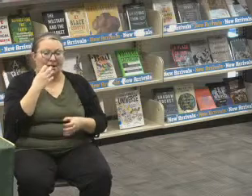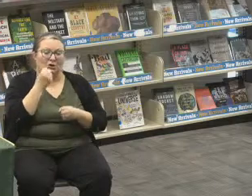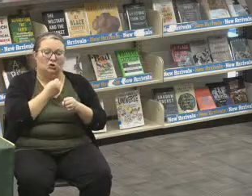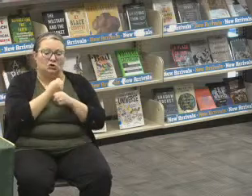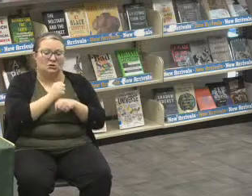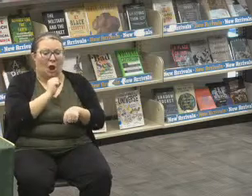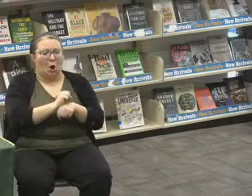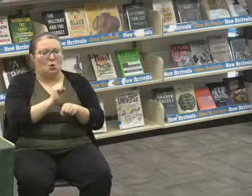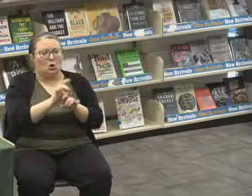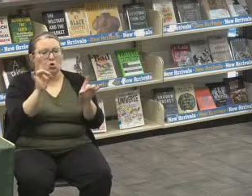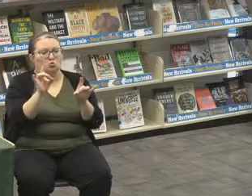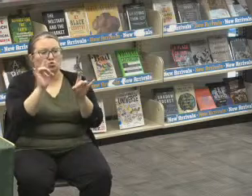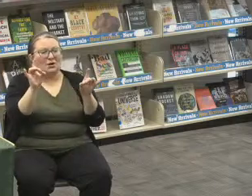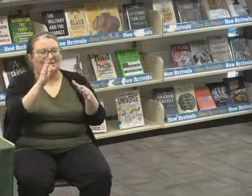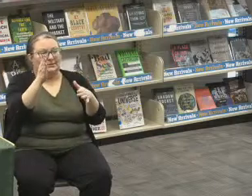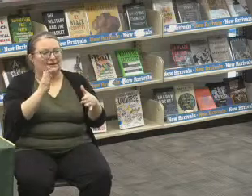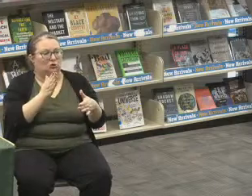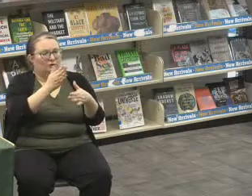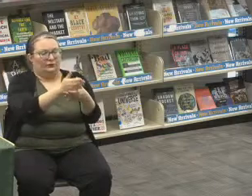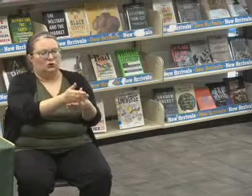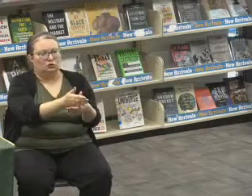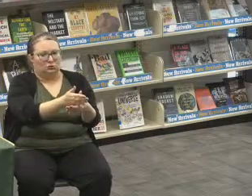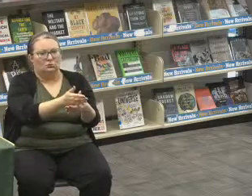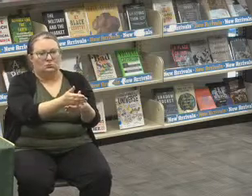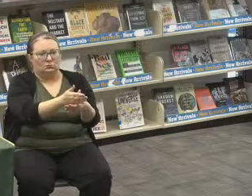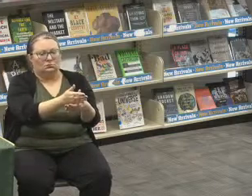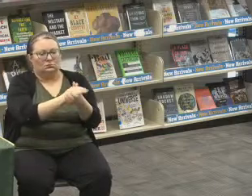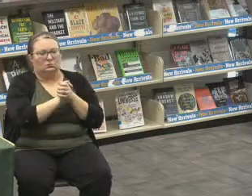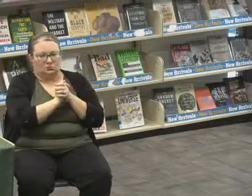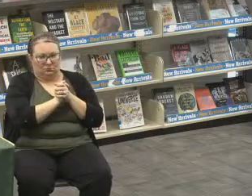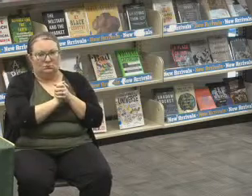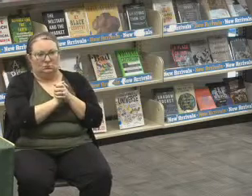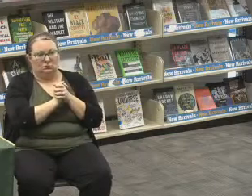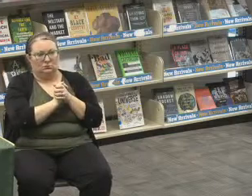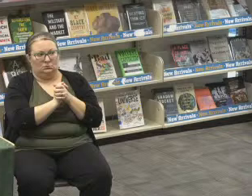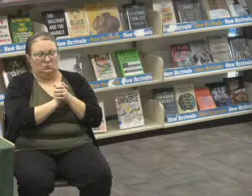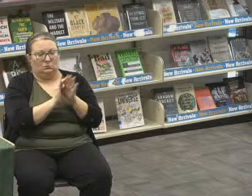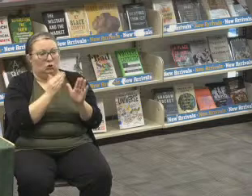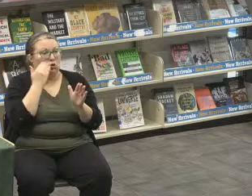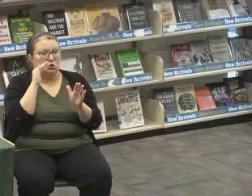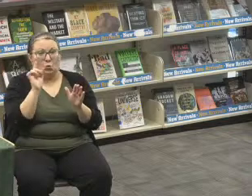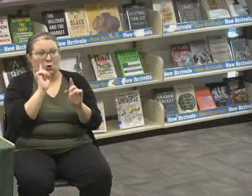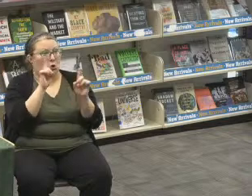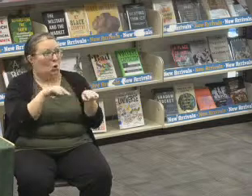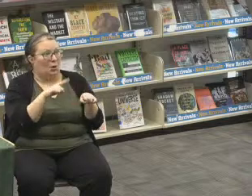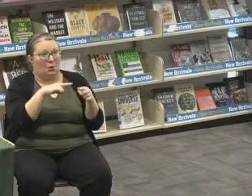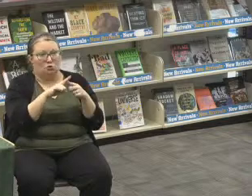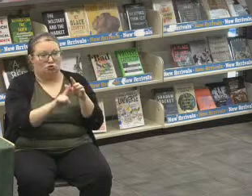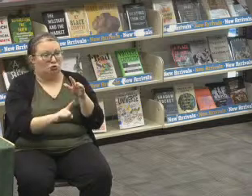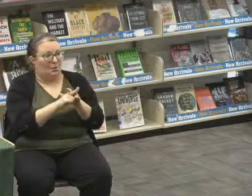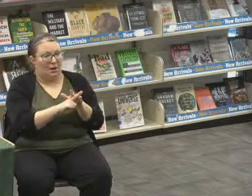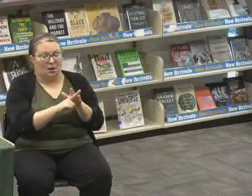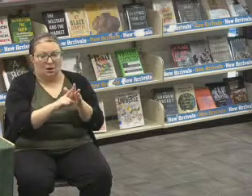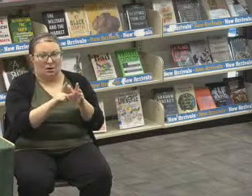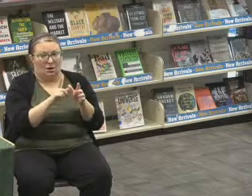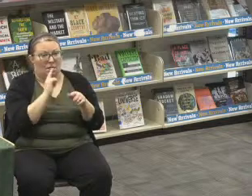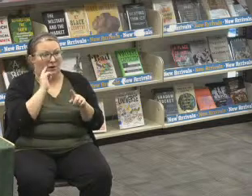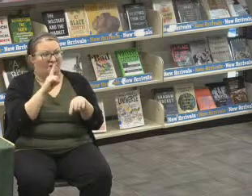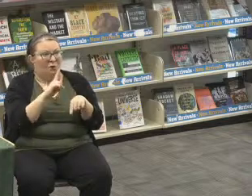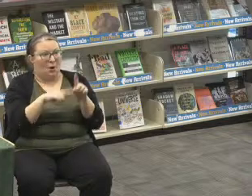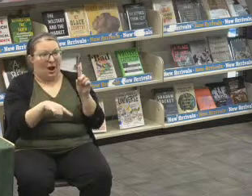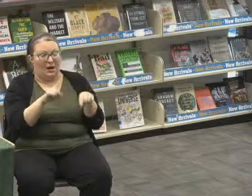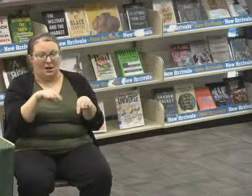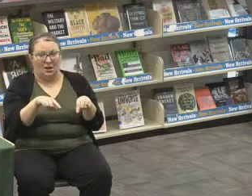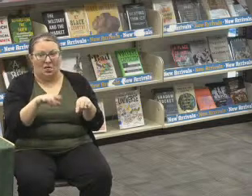worked in crisis intervention. Like you don't know where you're going when you show up. There's a lot of variety. This